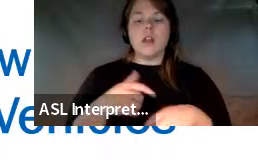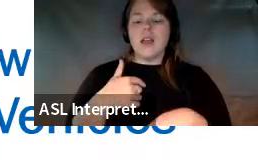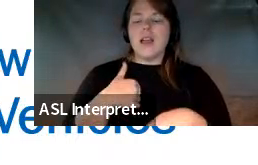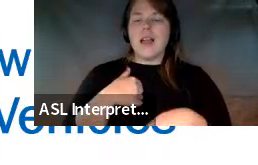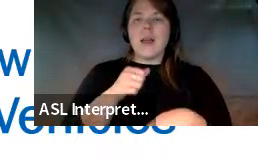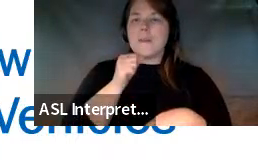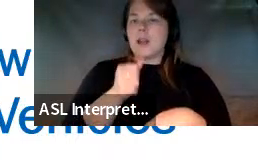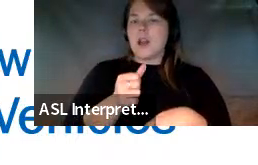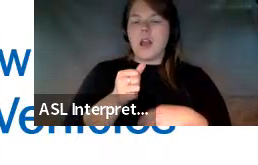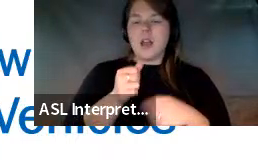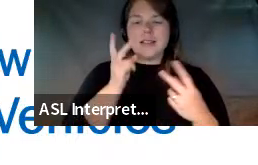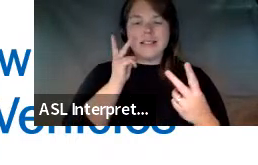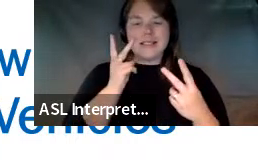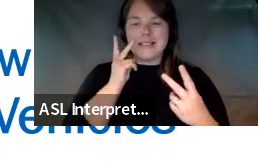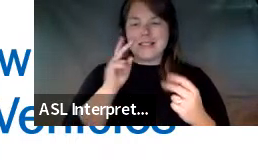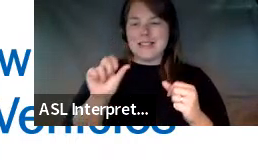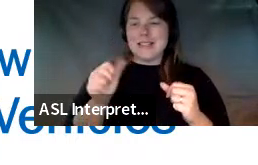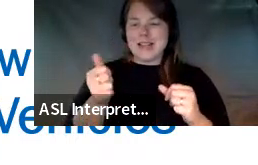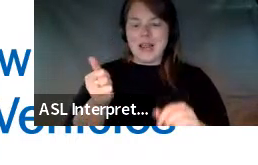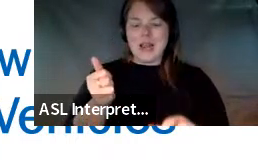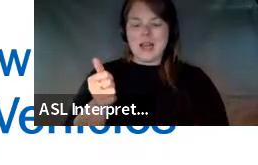not seeing any